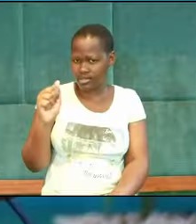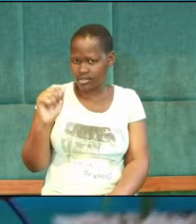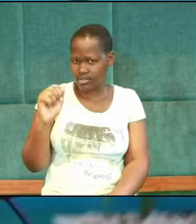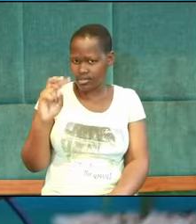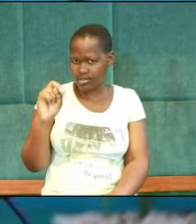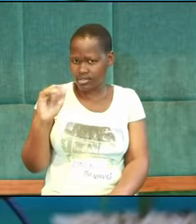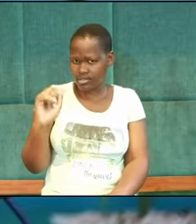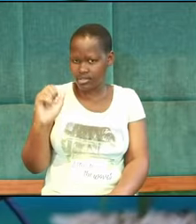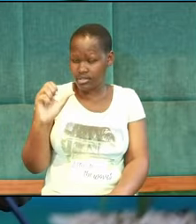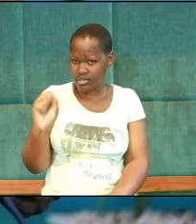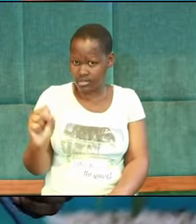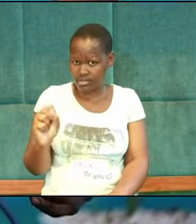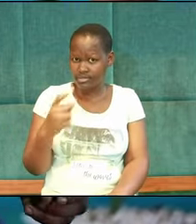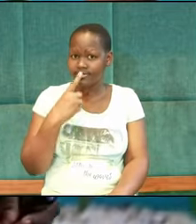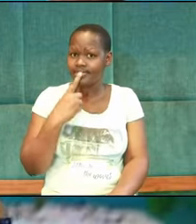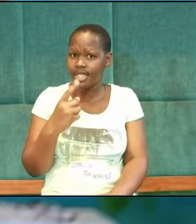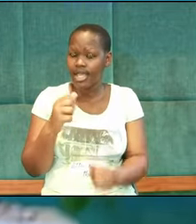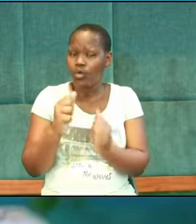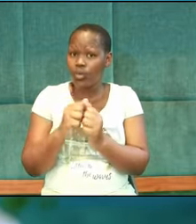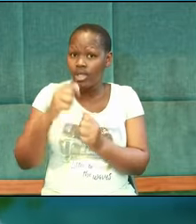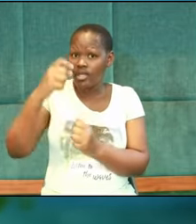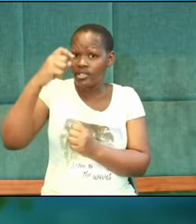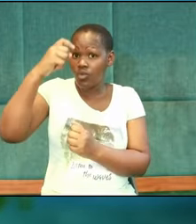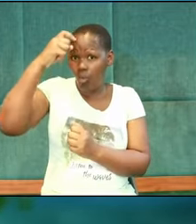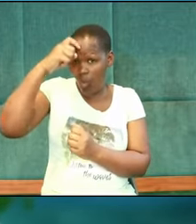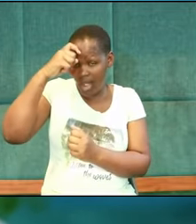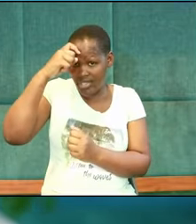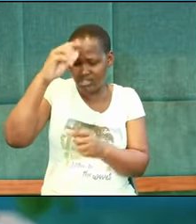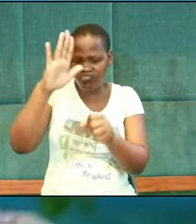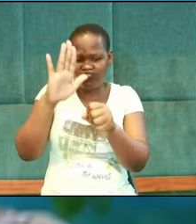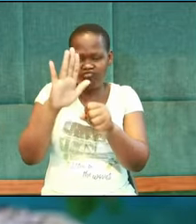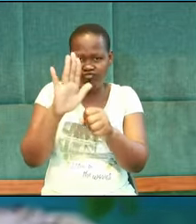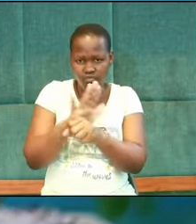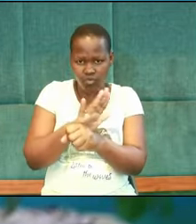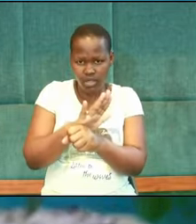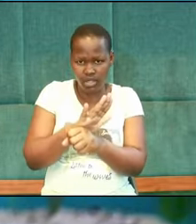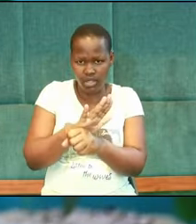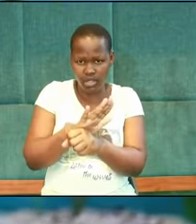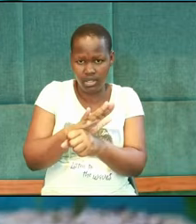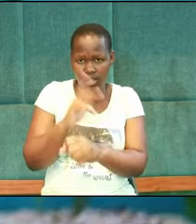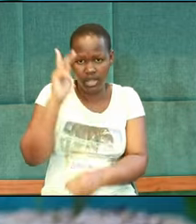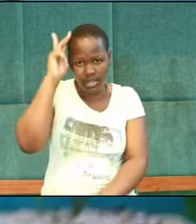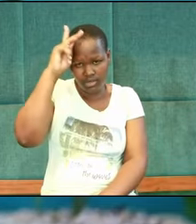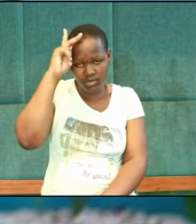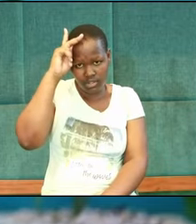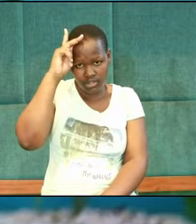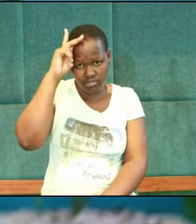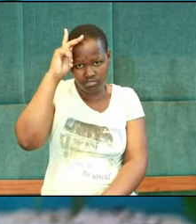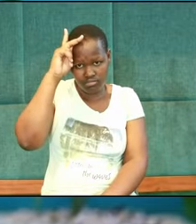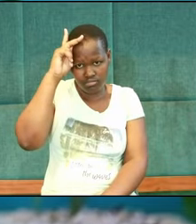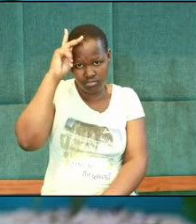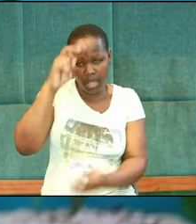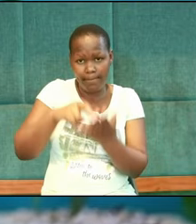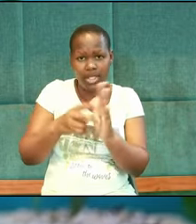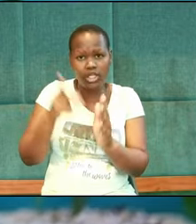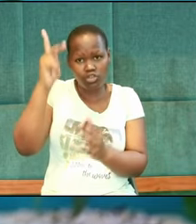words, with his wife's full awareness. So knowledge may also mean awareness.